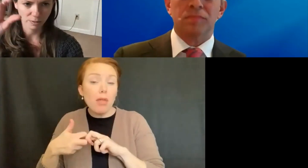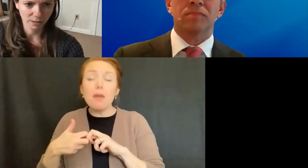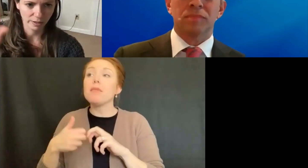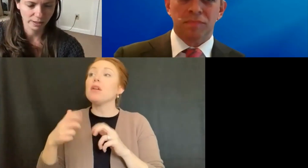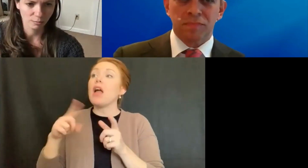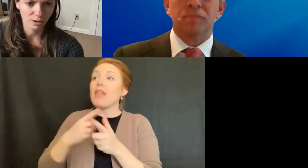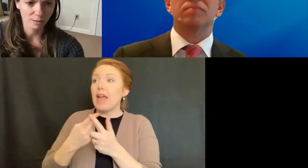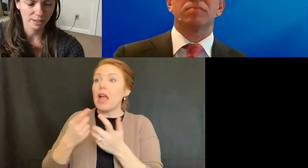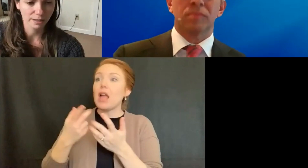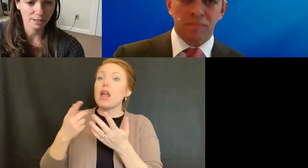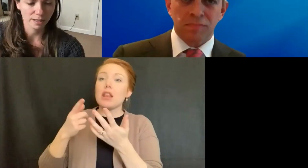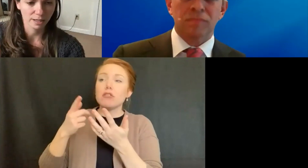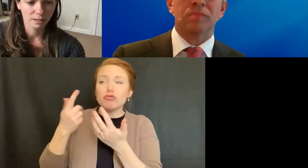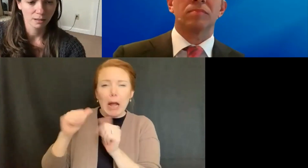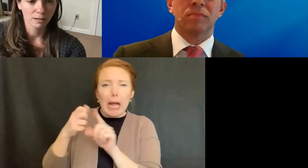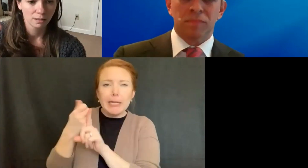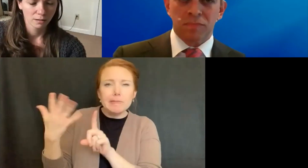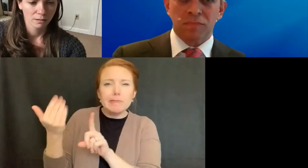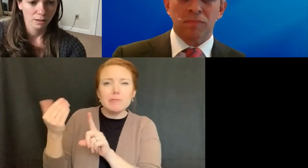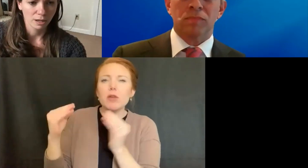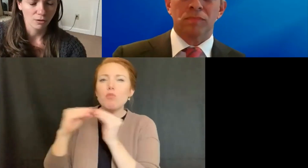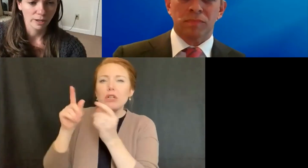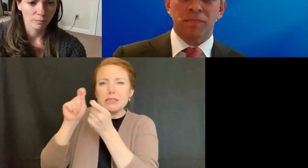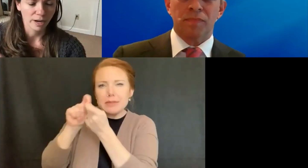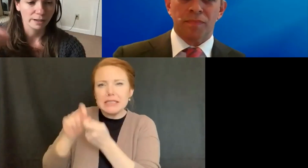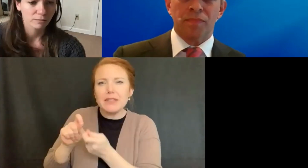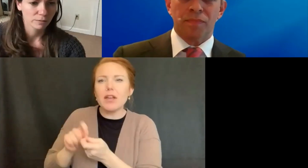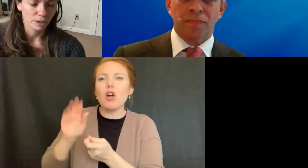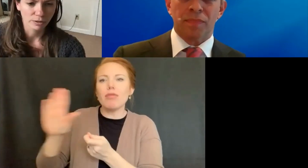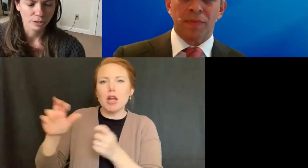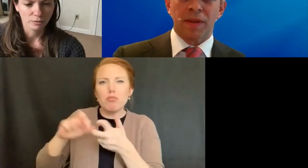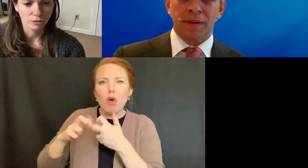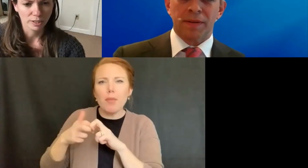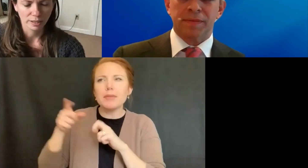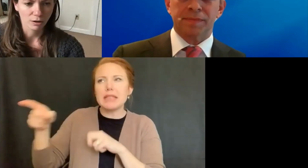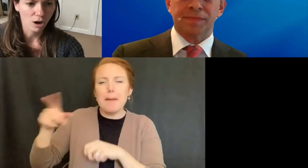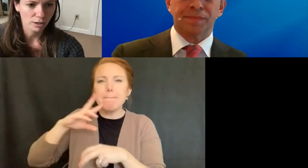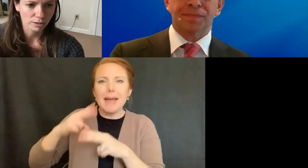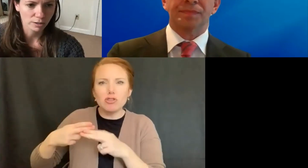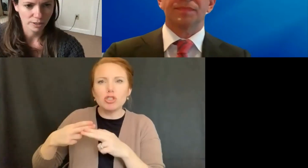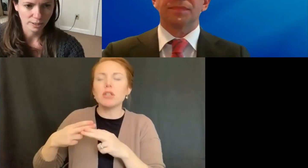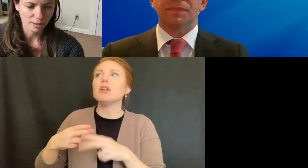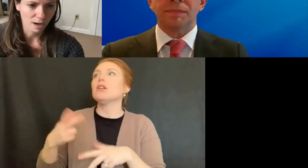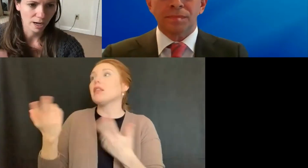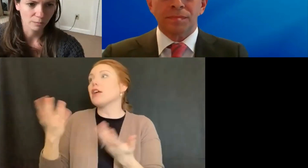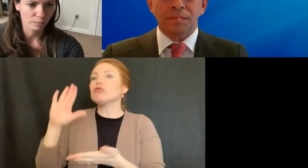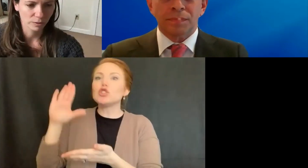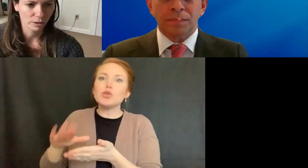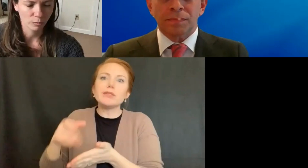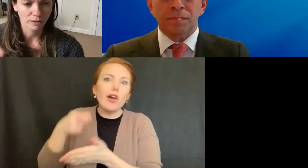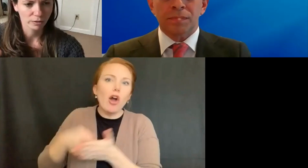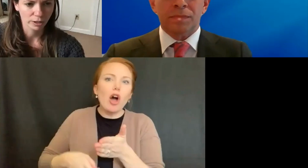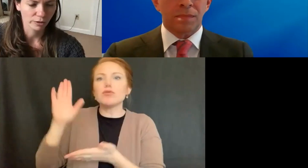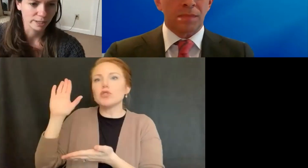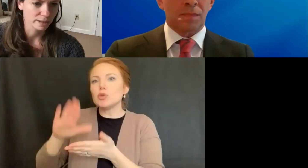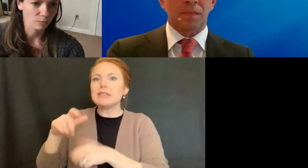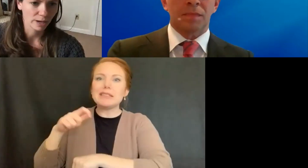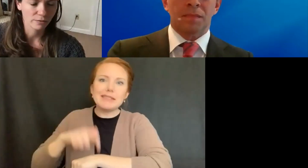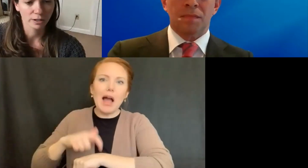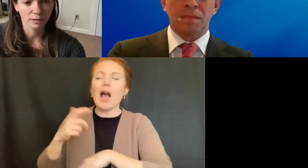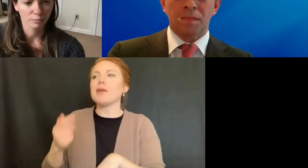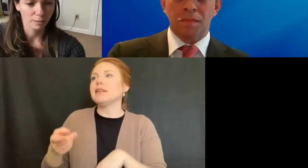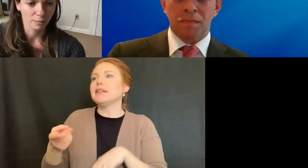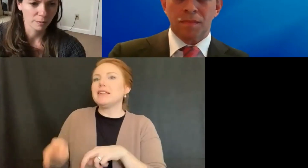of the specific sub problems, they list it, by, reducing the cost, reducing the time, whatever, increasing